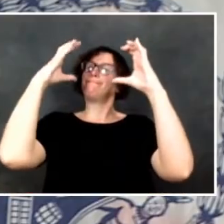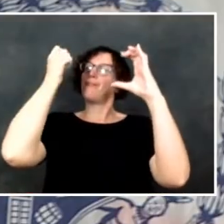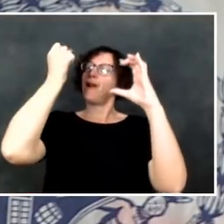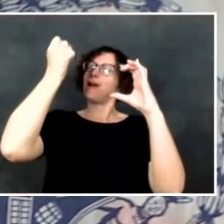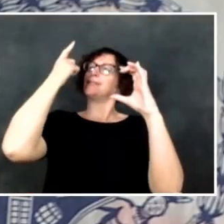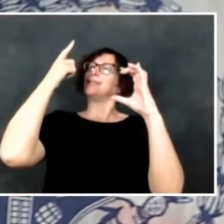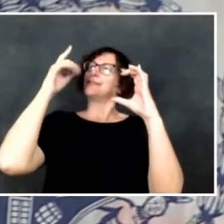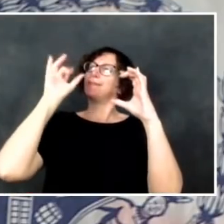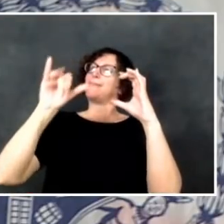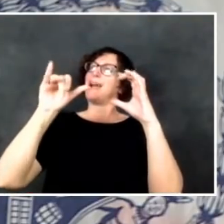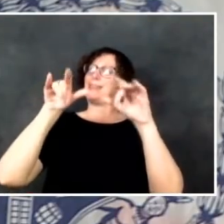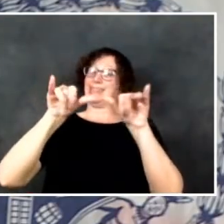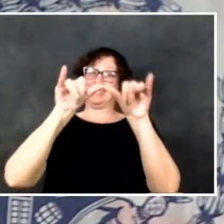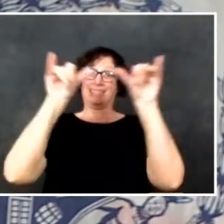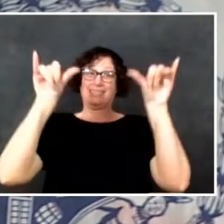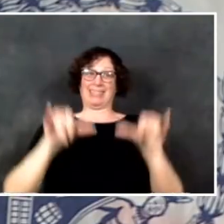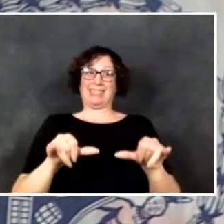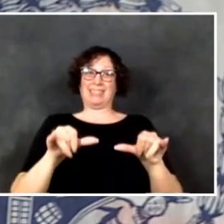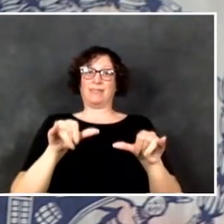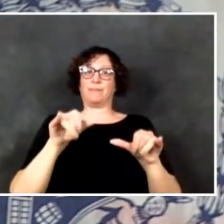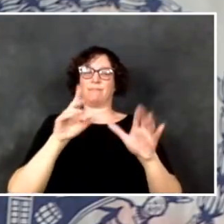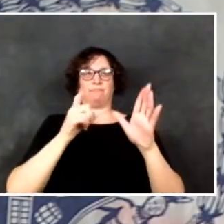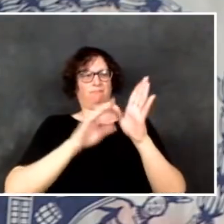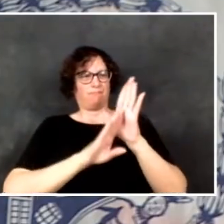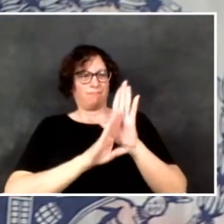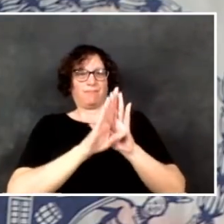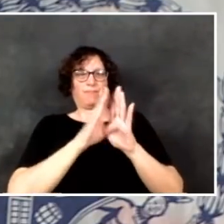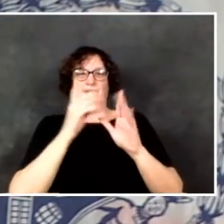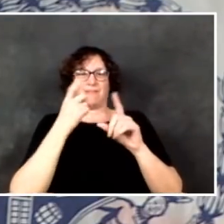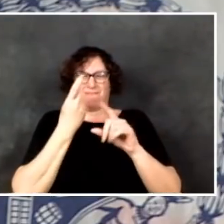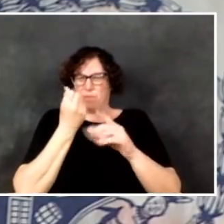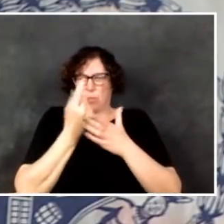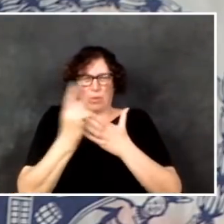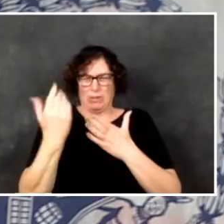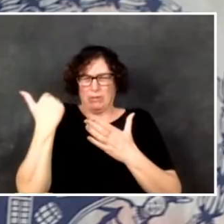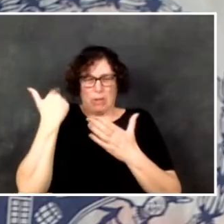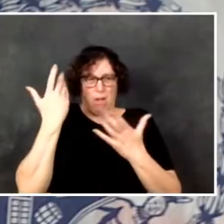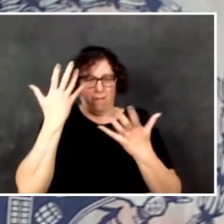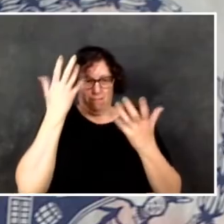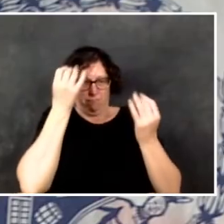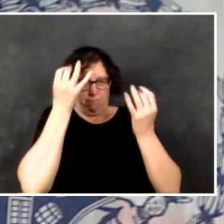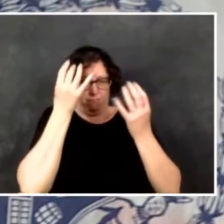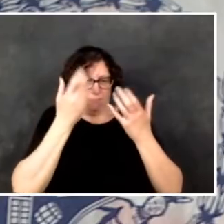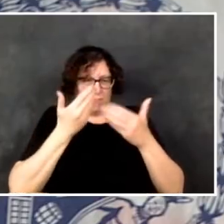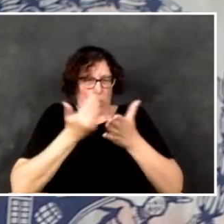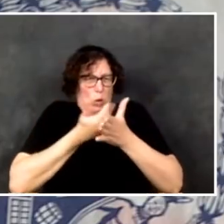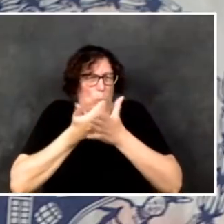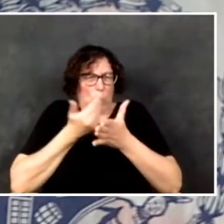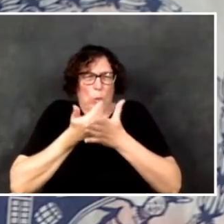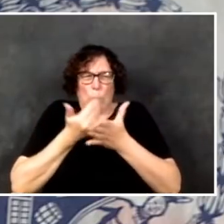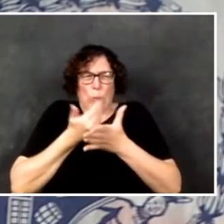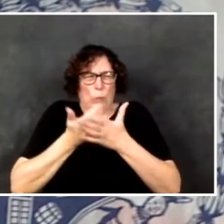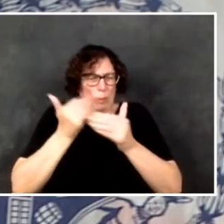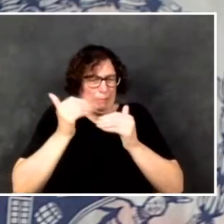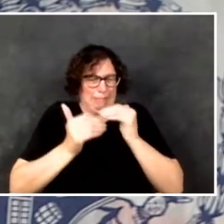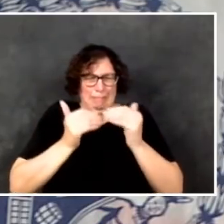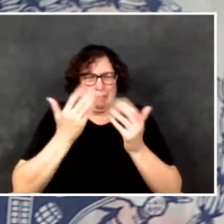an unprecedented scale. And it's being, this is a classic example of building the plane as it's going down the runway.